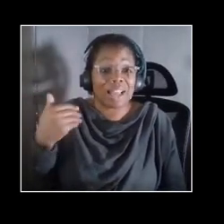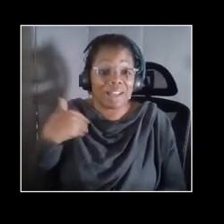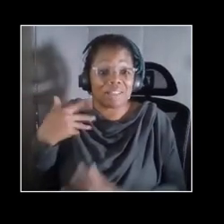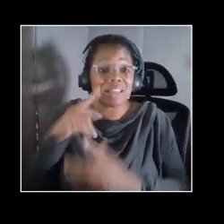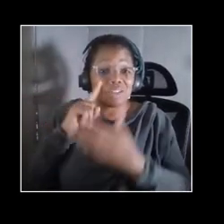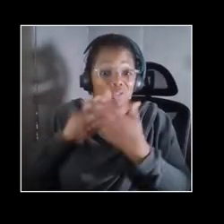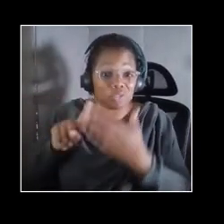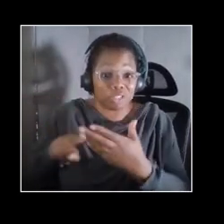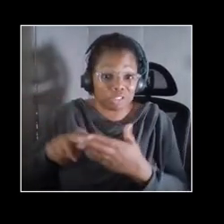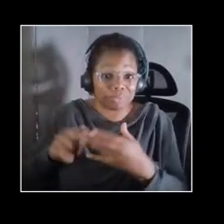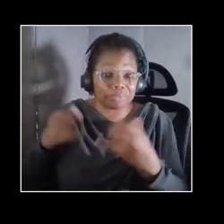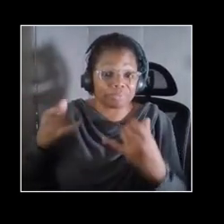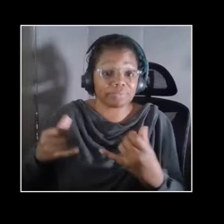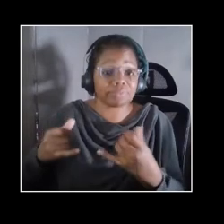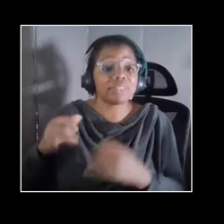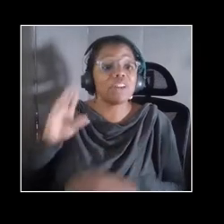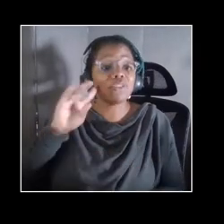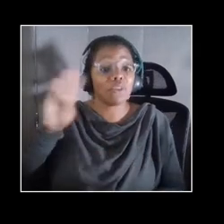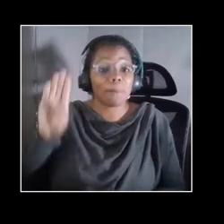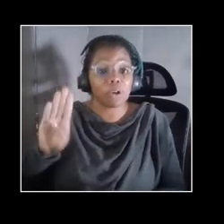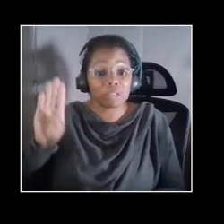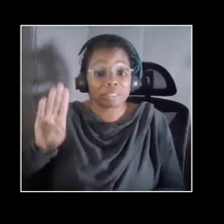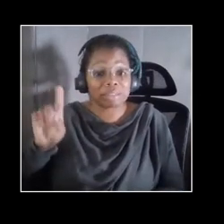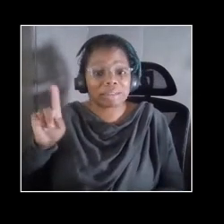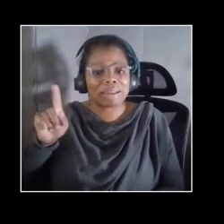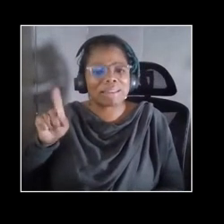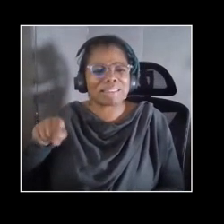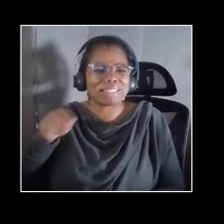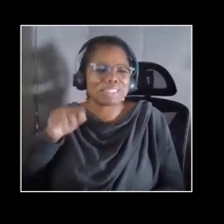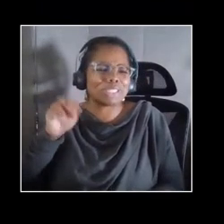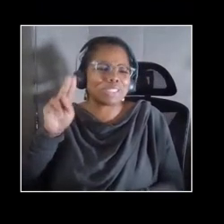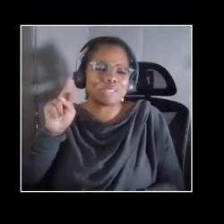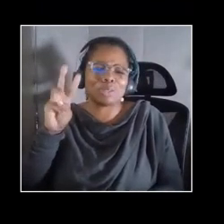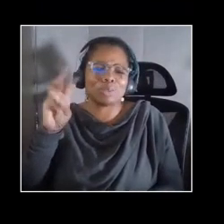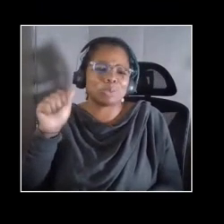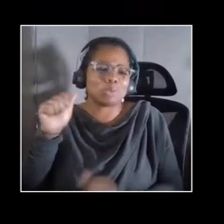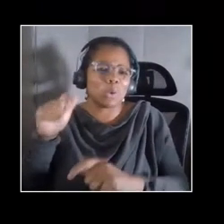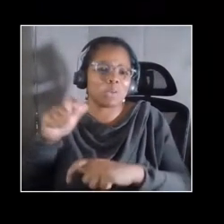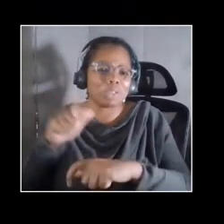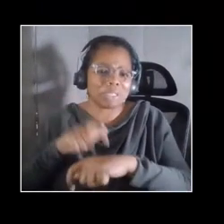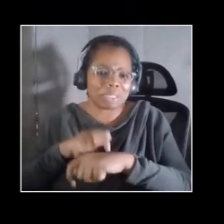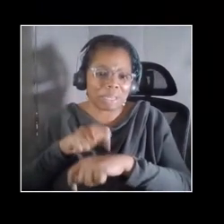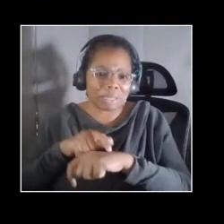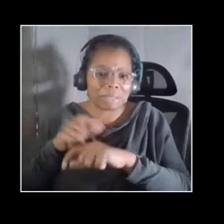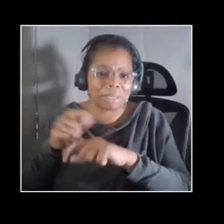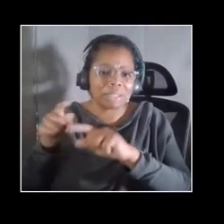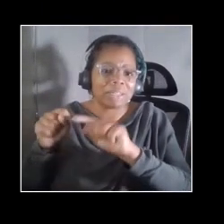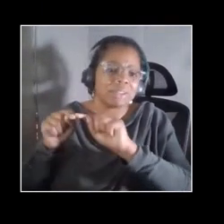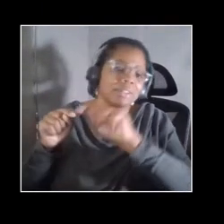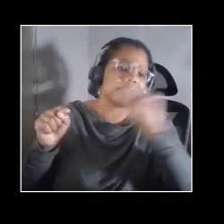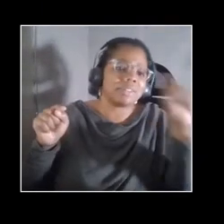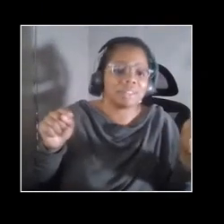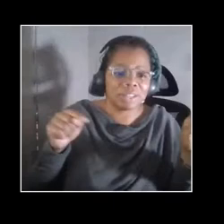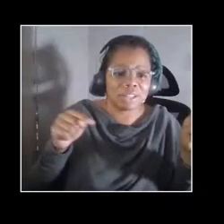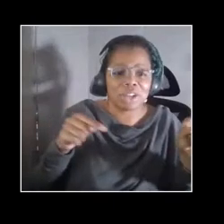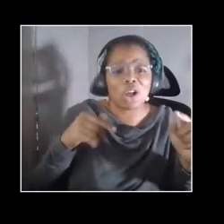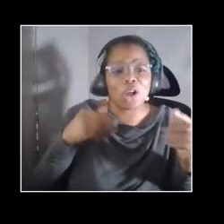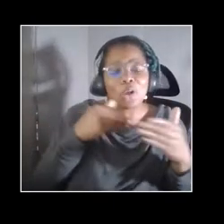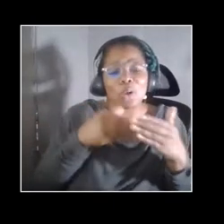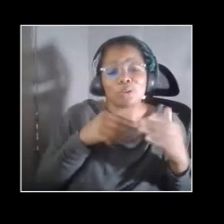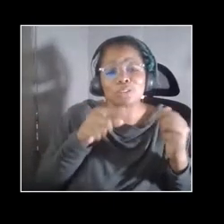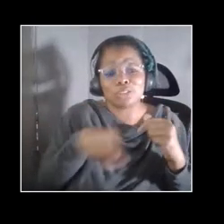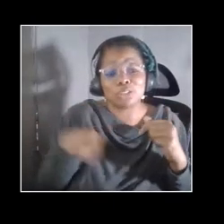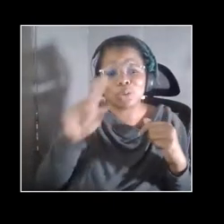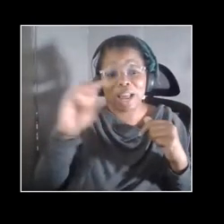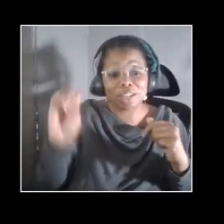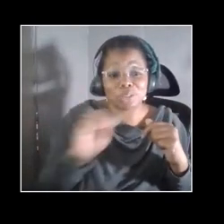look at sea level rise in Boston, this is in the news all the time. And then you go to the other side, closer to home for you all in Oregon,